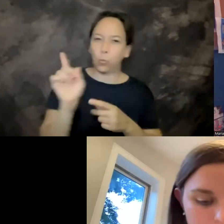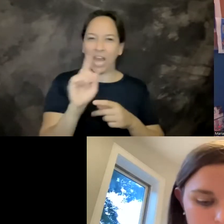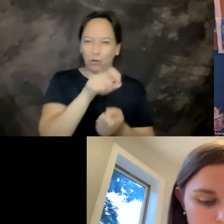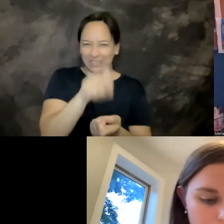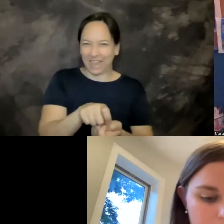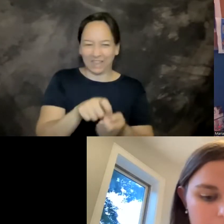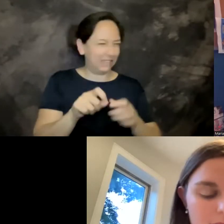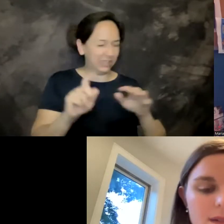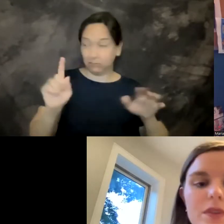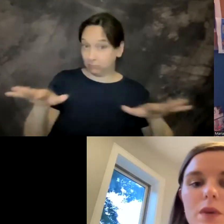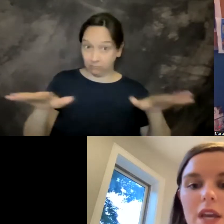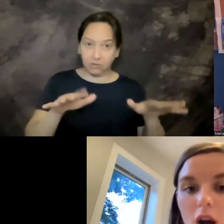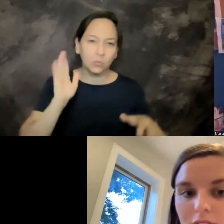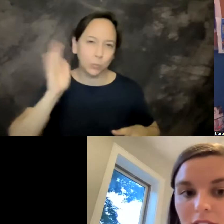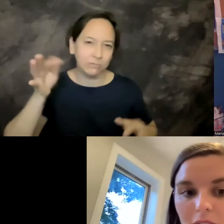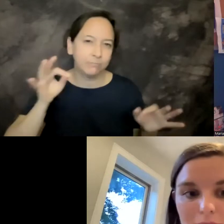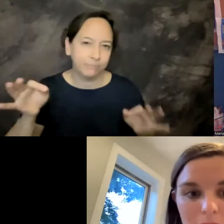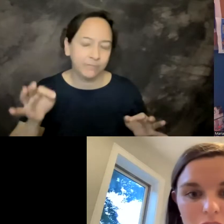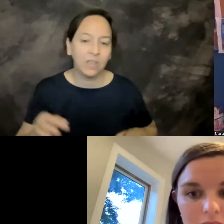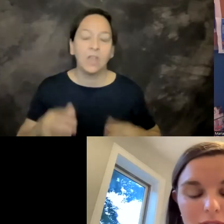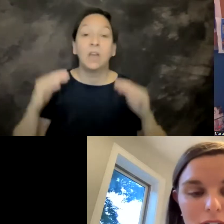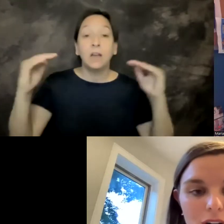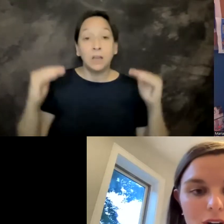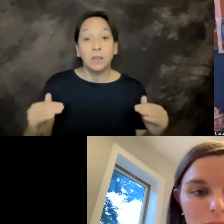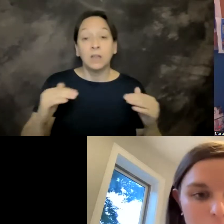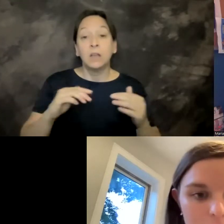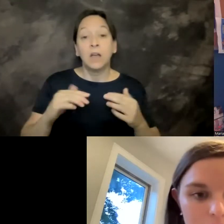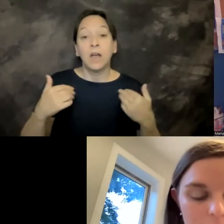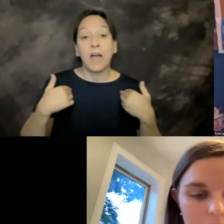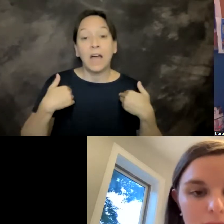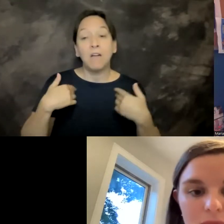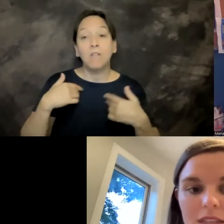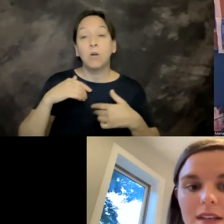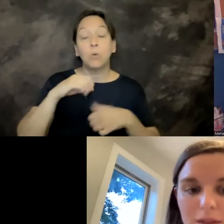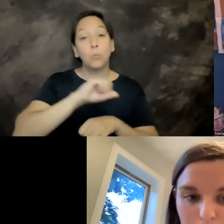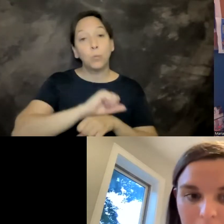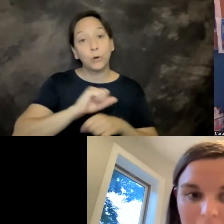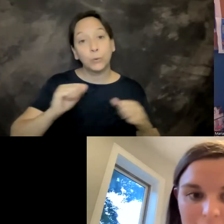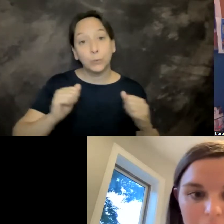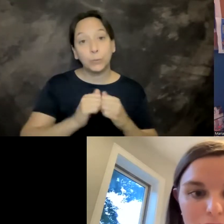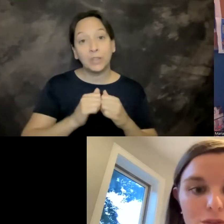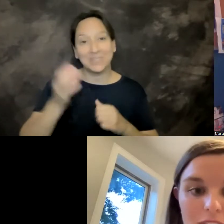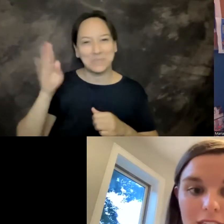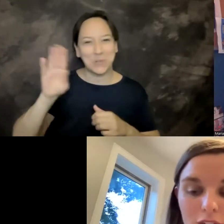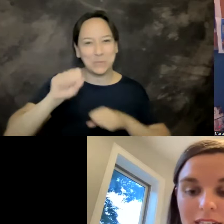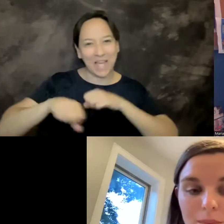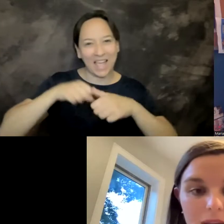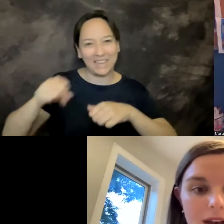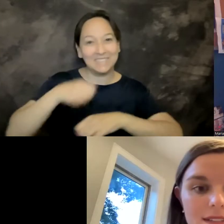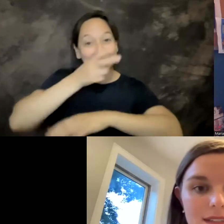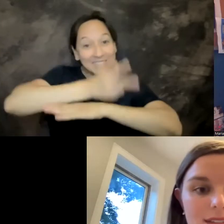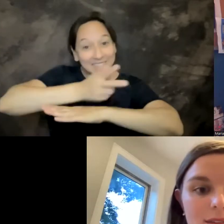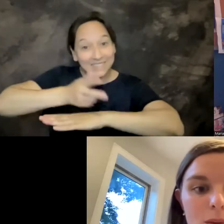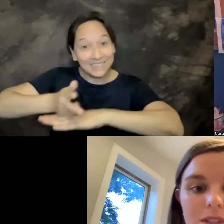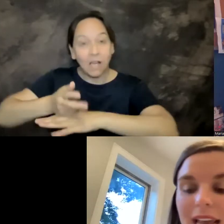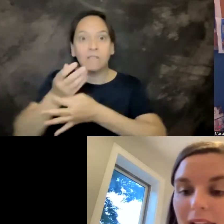being concentrated. We also, as mentioned, have worked with Blue Bikes to have the free 30-day